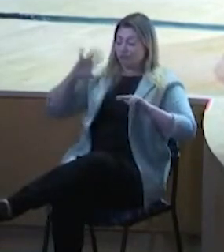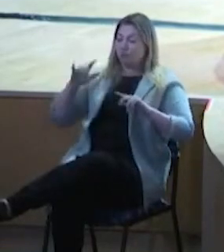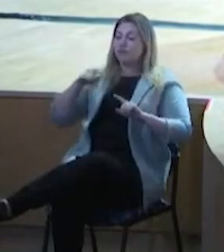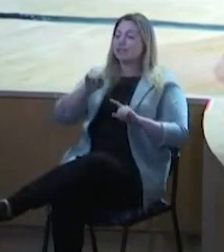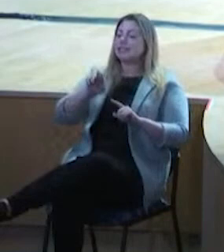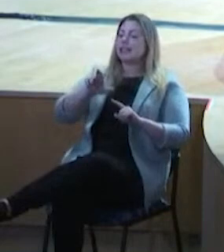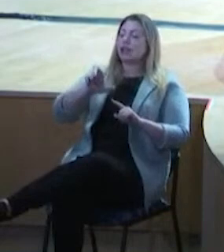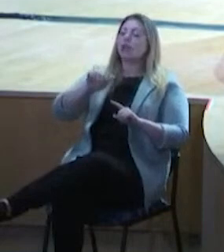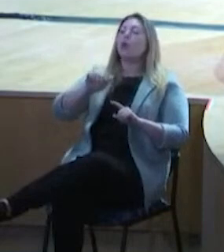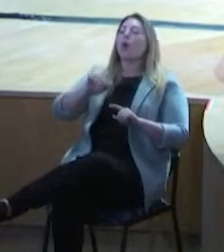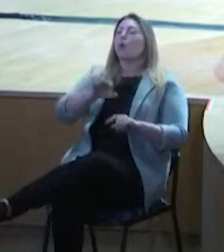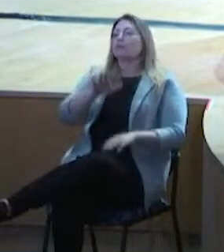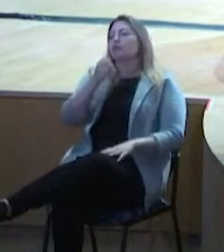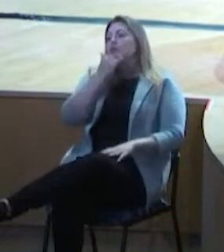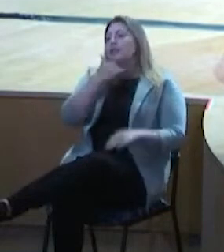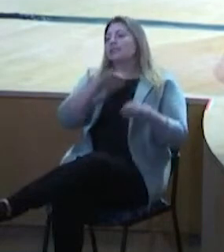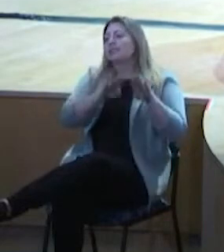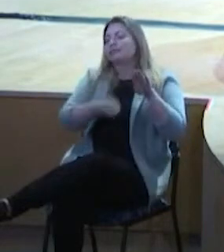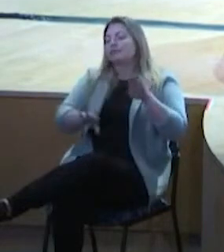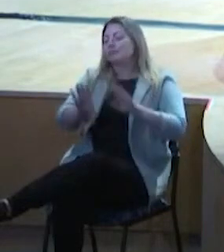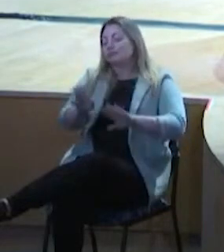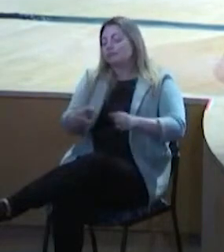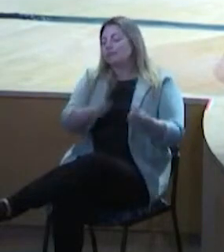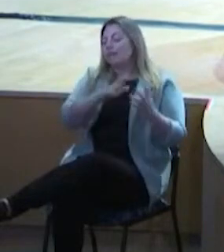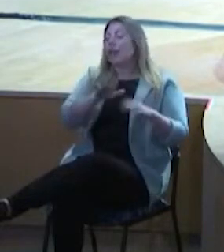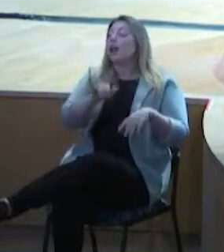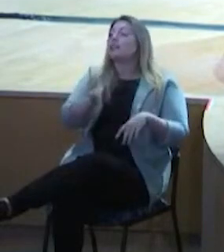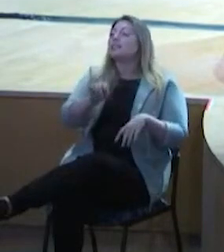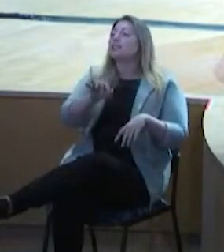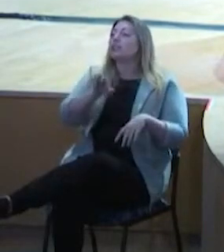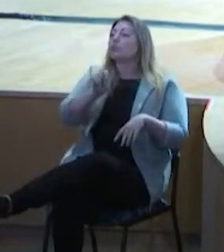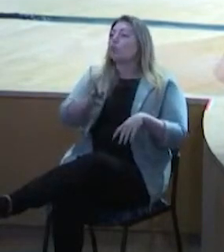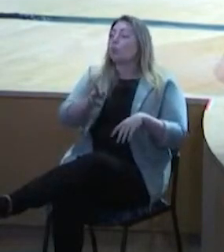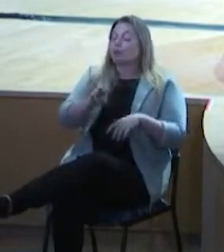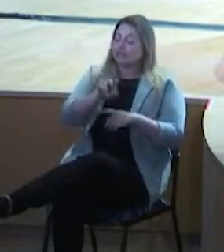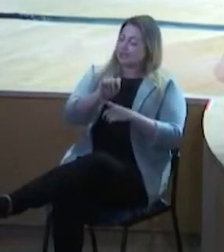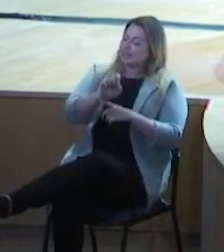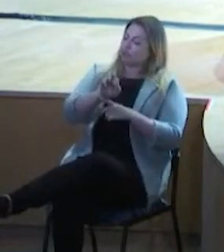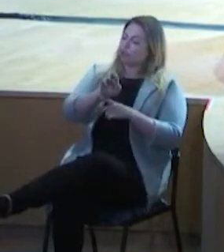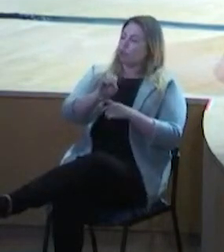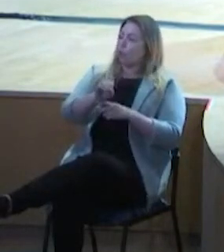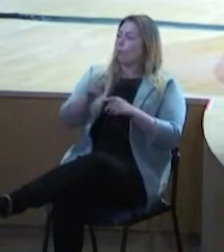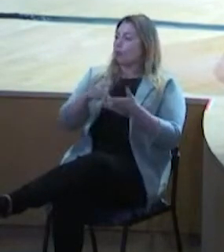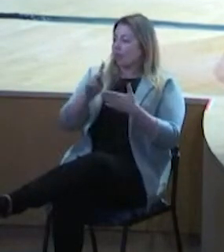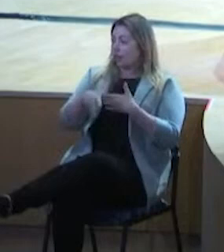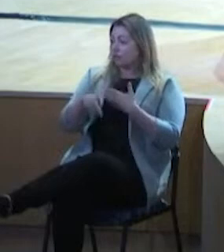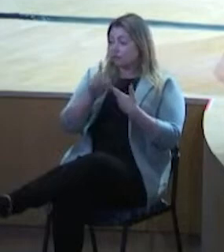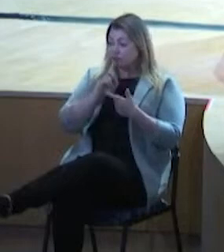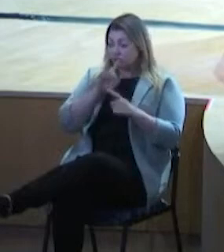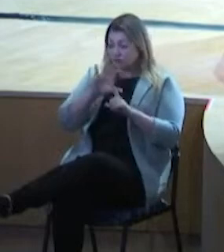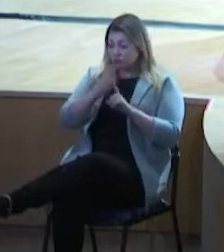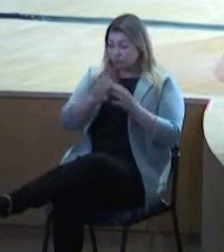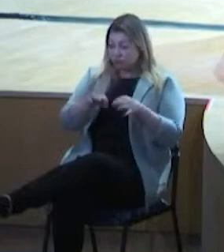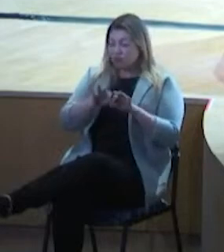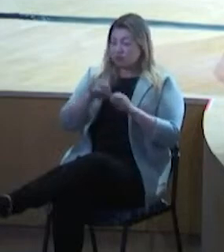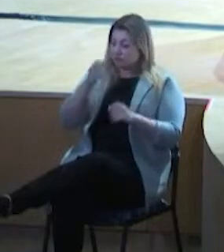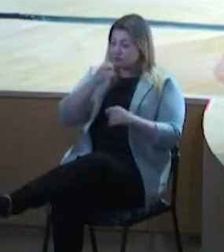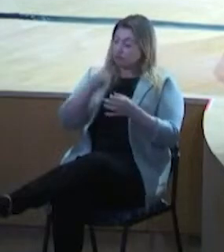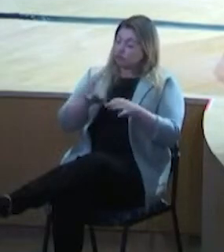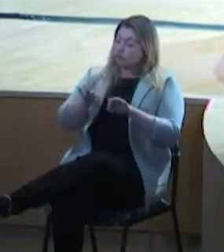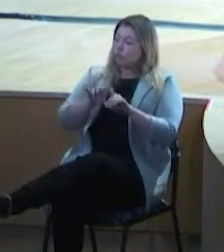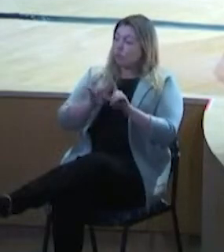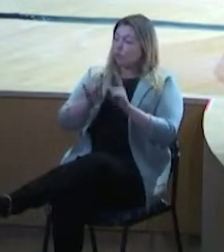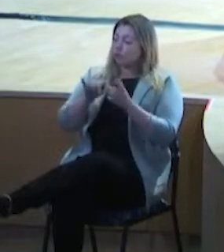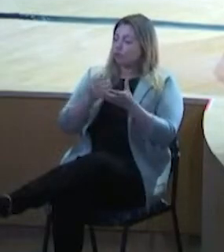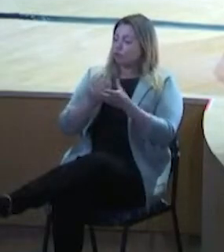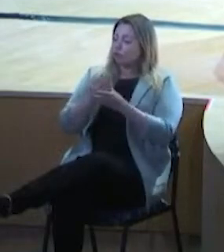in Hawaii, so the cultural significance of growing taro to us is very important. However, we grow it in a way that